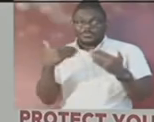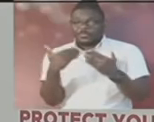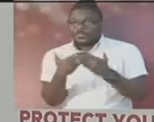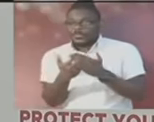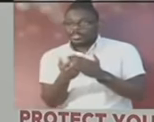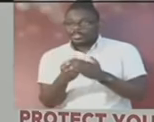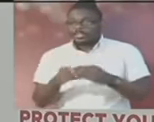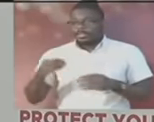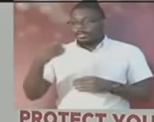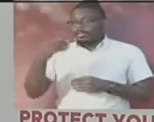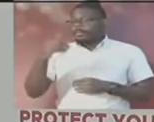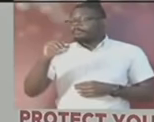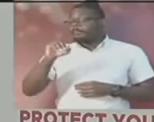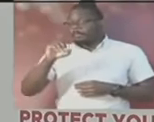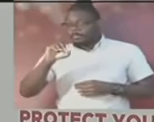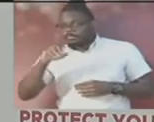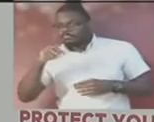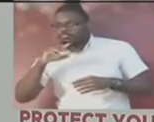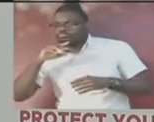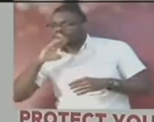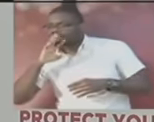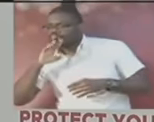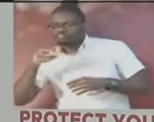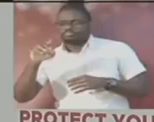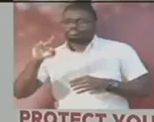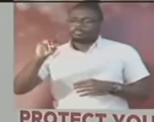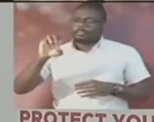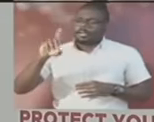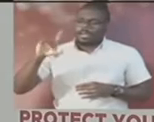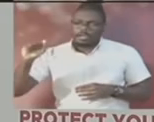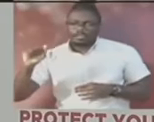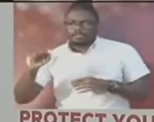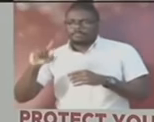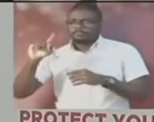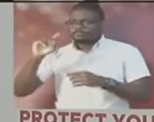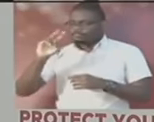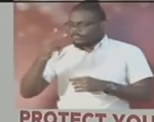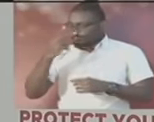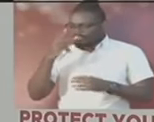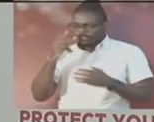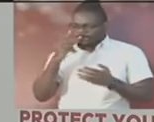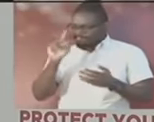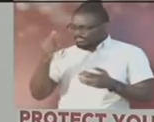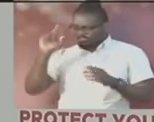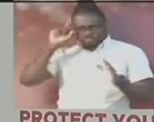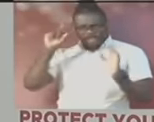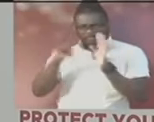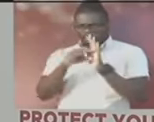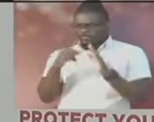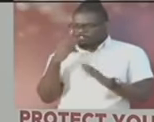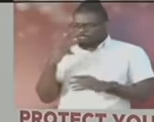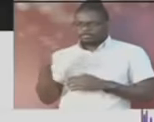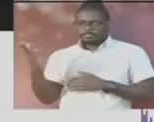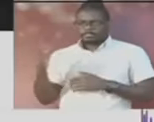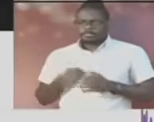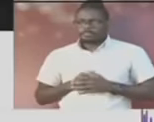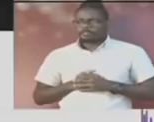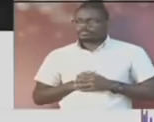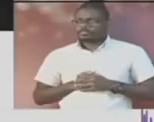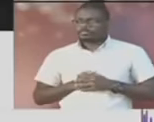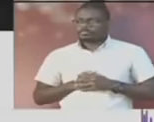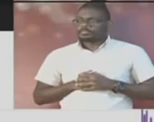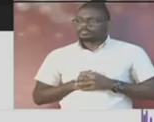the viewing and listening public. If I can have the first slide, I'm going to go quickly into the epidemiologic update. As we have been